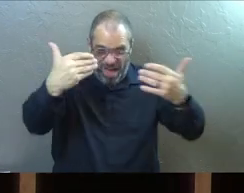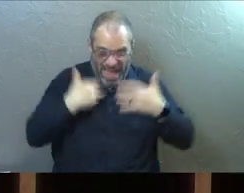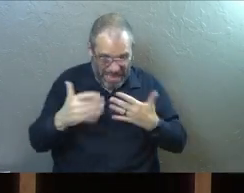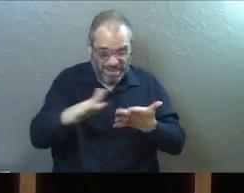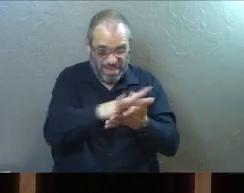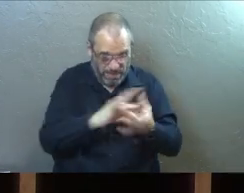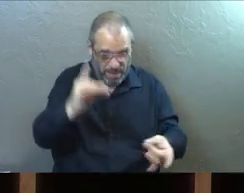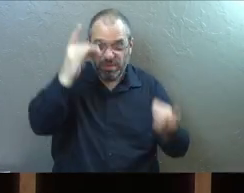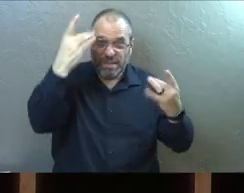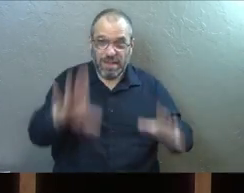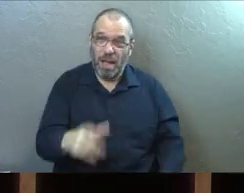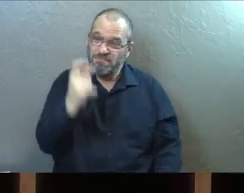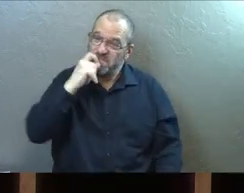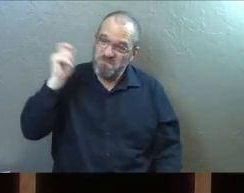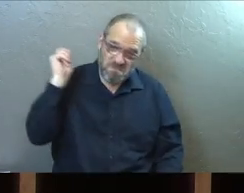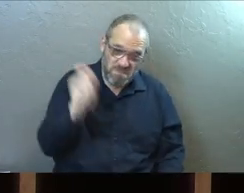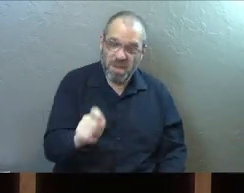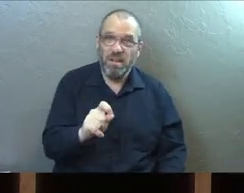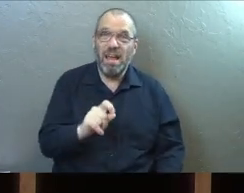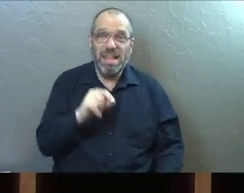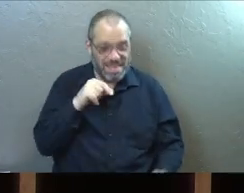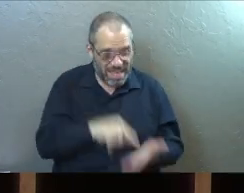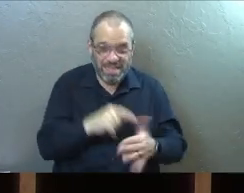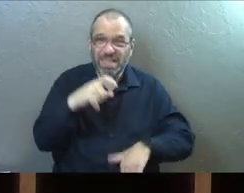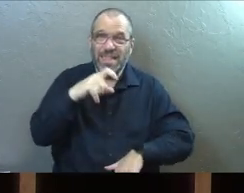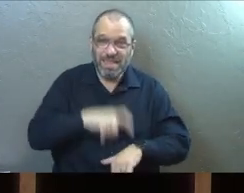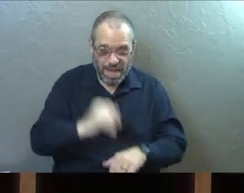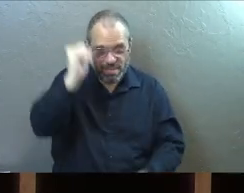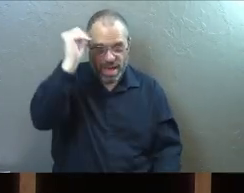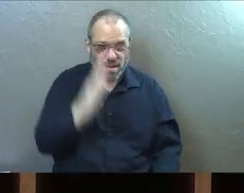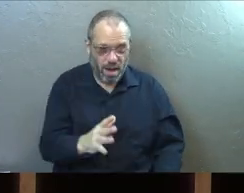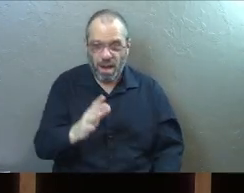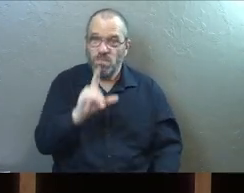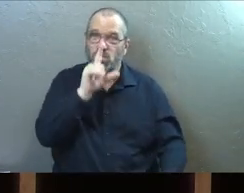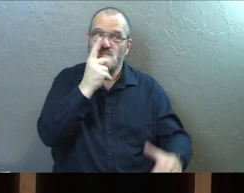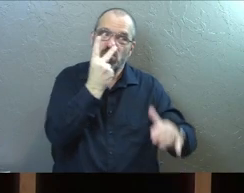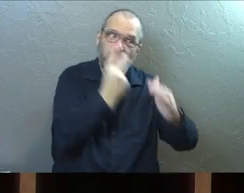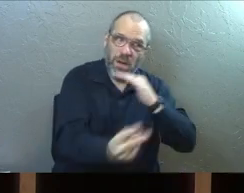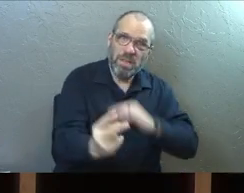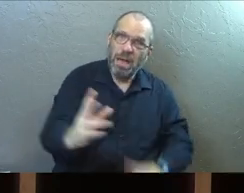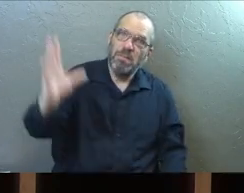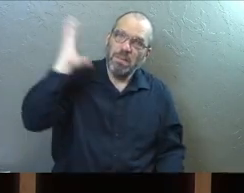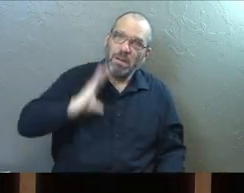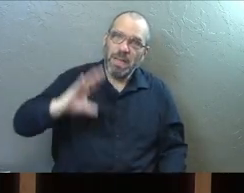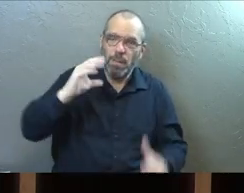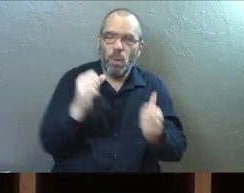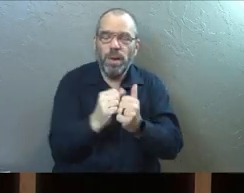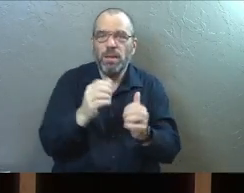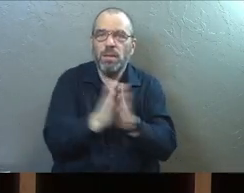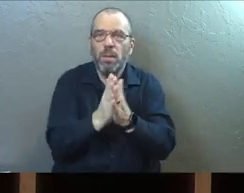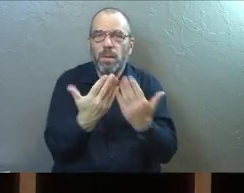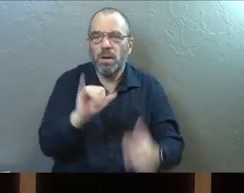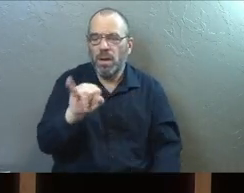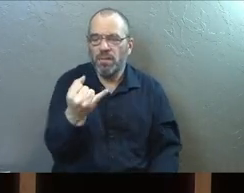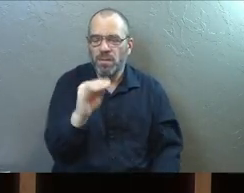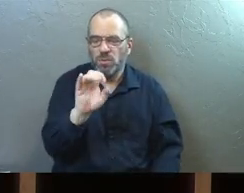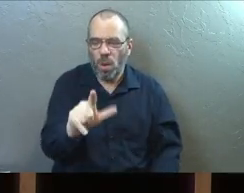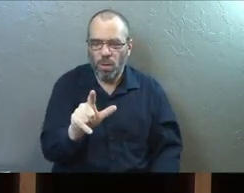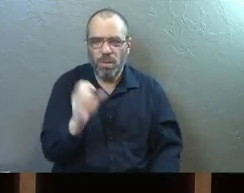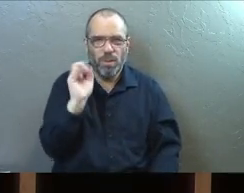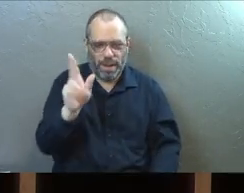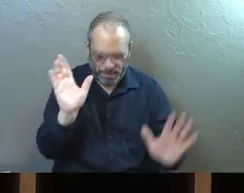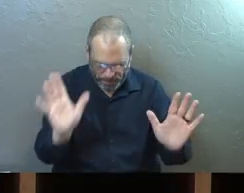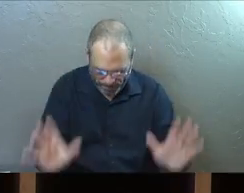Spirit, is what Peter's saying. And this is the moment that God had prophesied about. Okay.